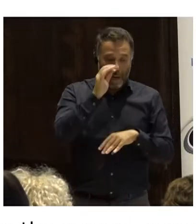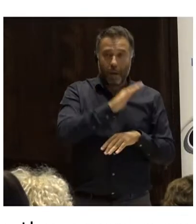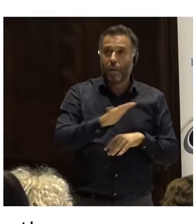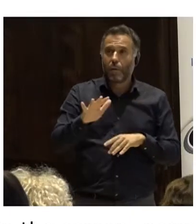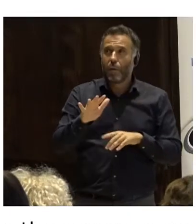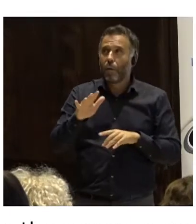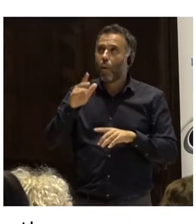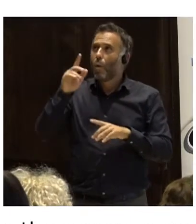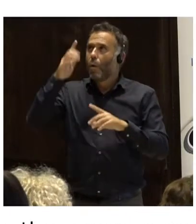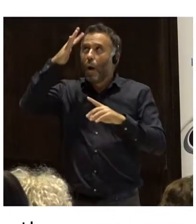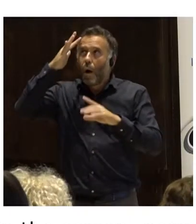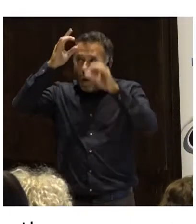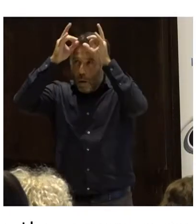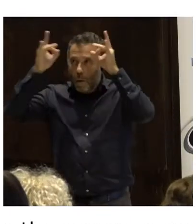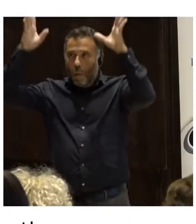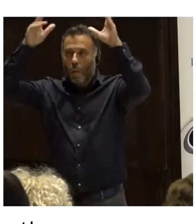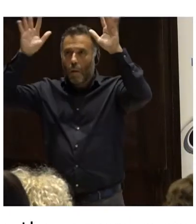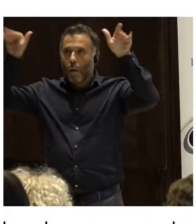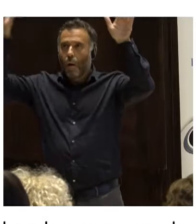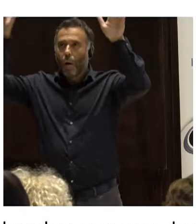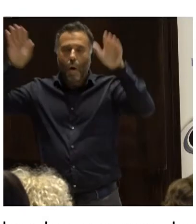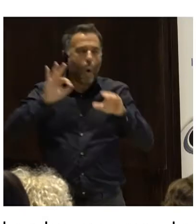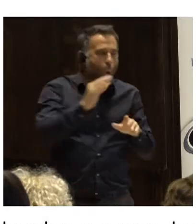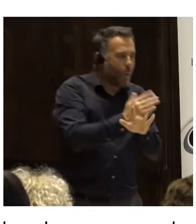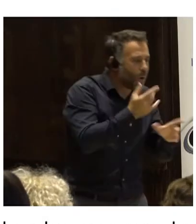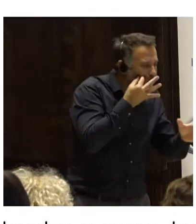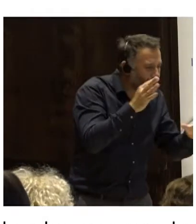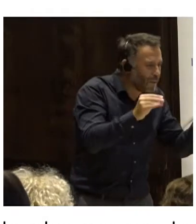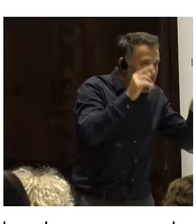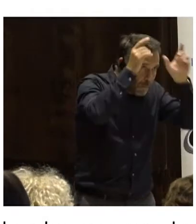something which is physical, or is the same result?